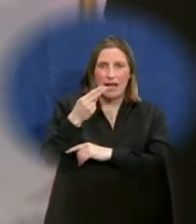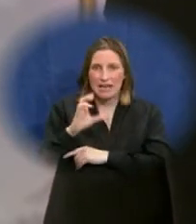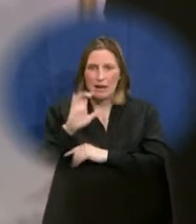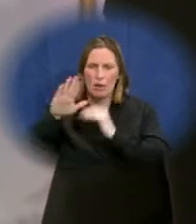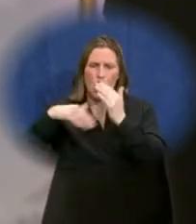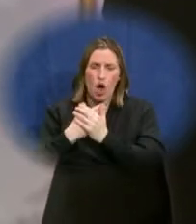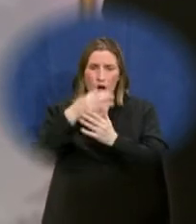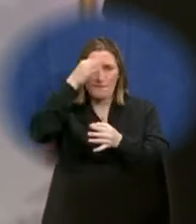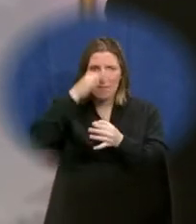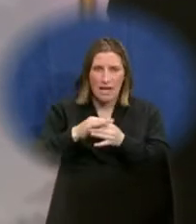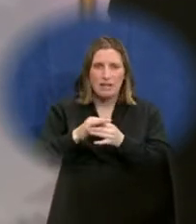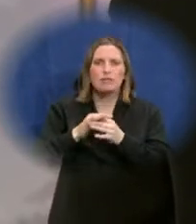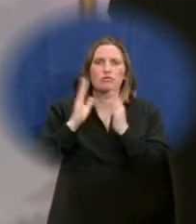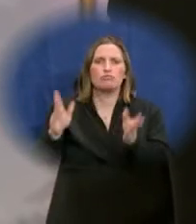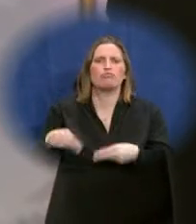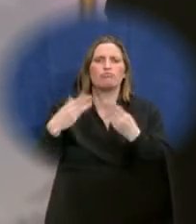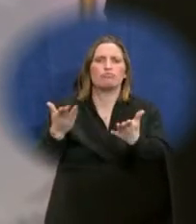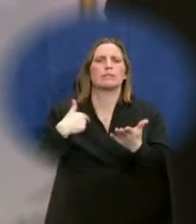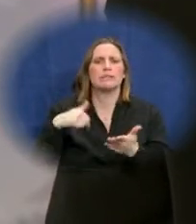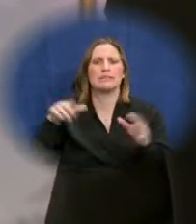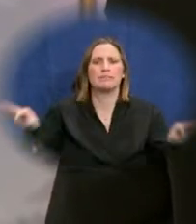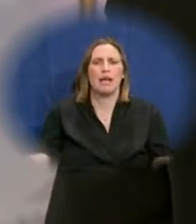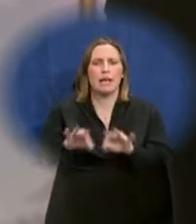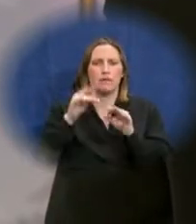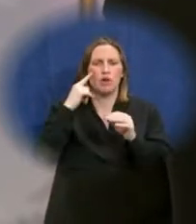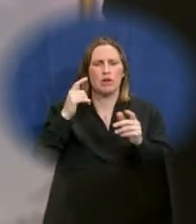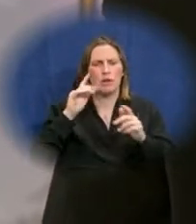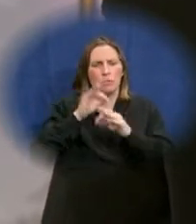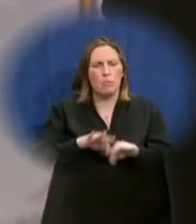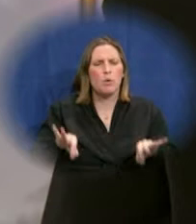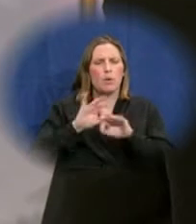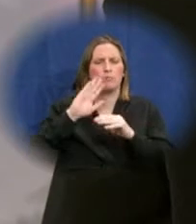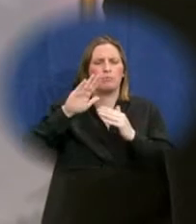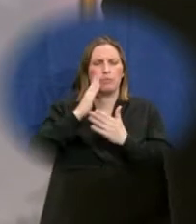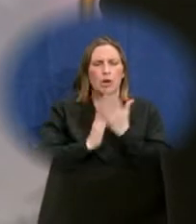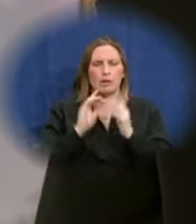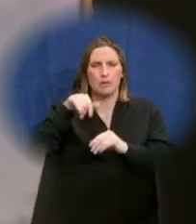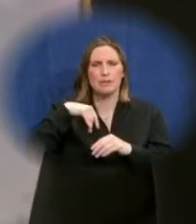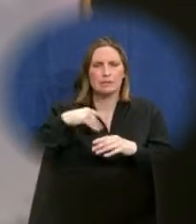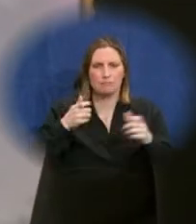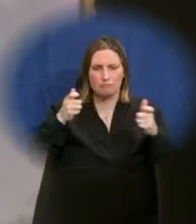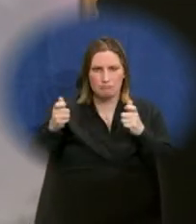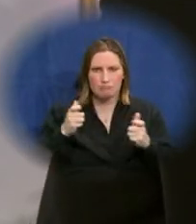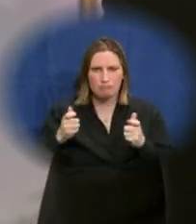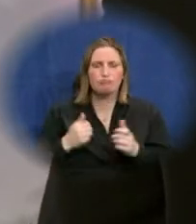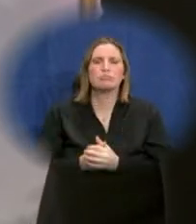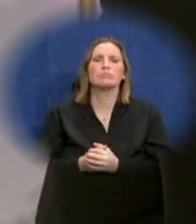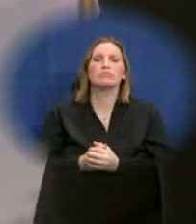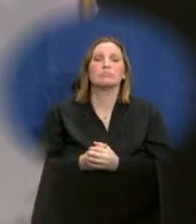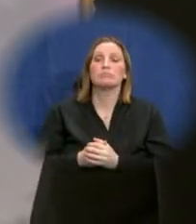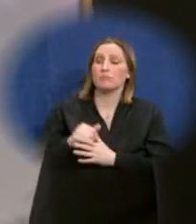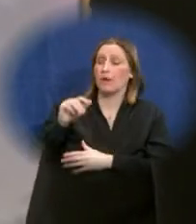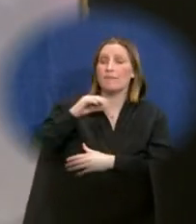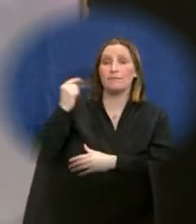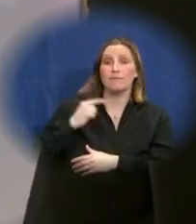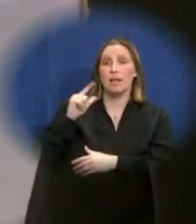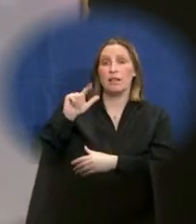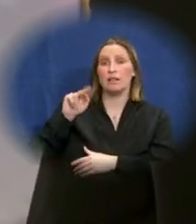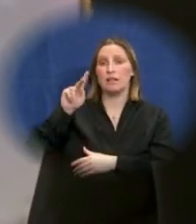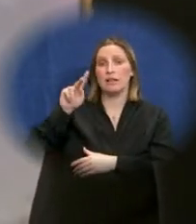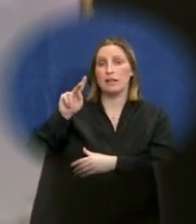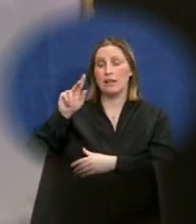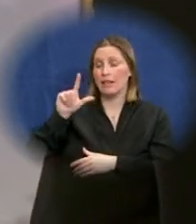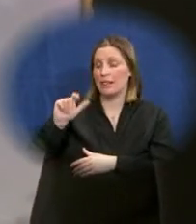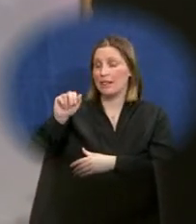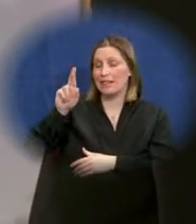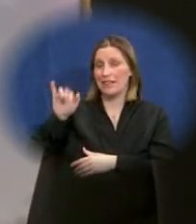enables the television Mass to be an important part of the ministries of the Apostolate to the Handicapped. Father Larry Bakke, the director of the